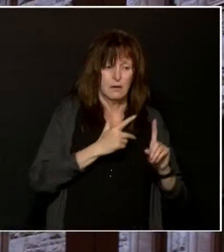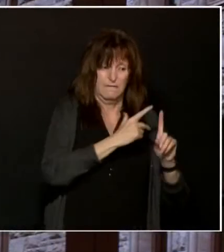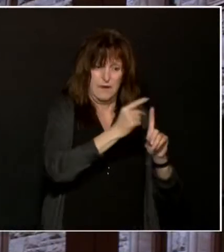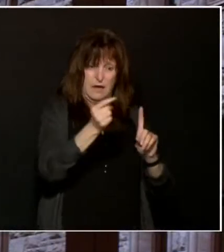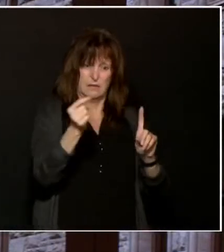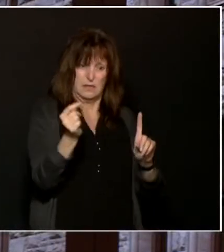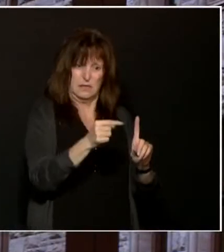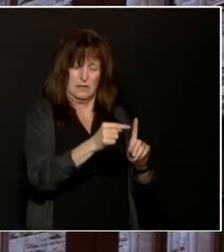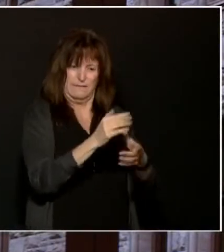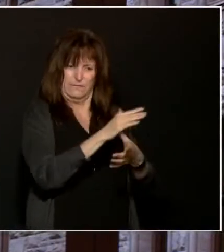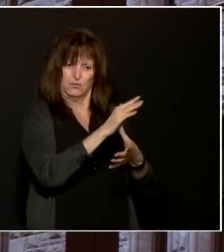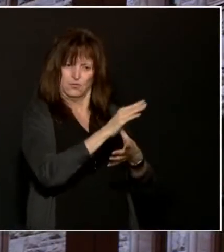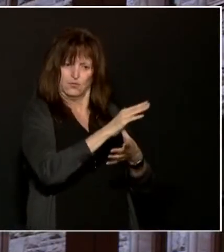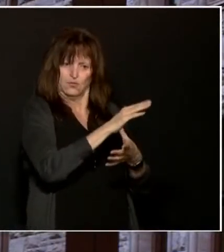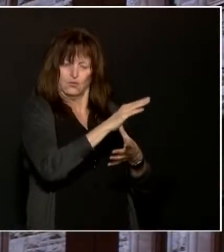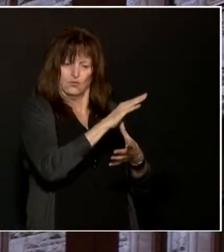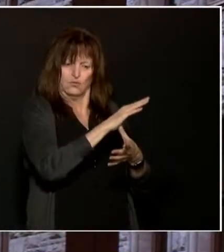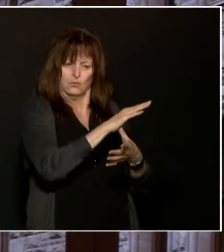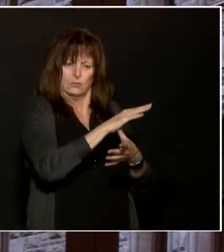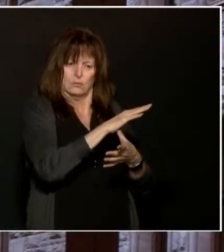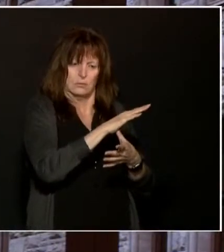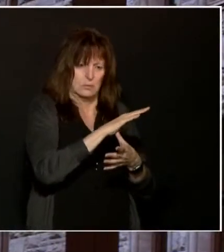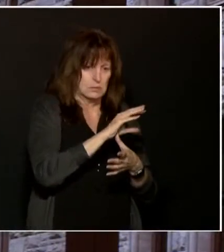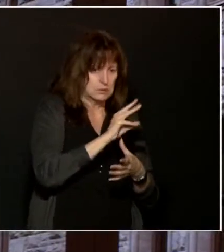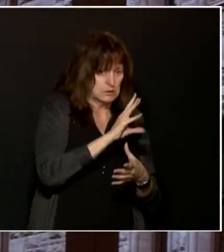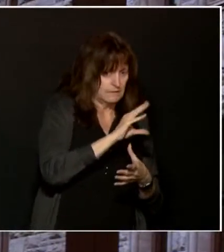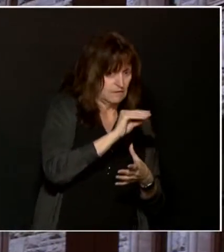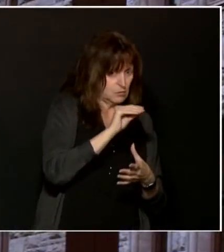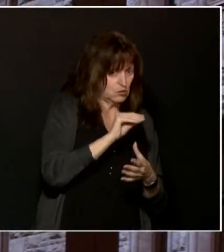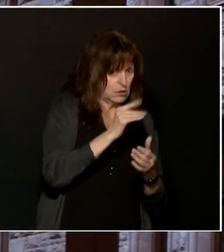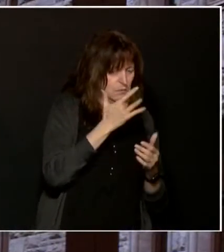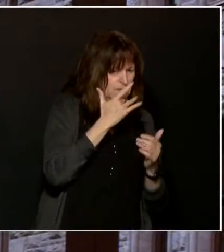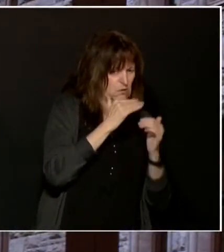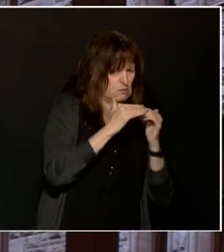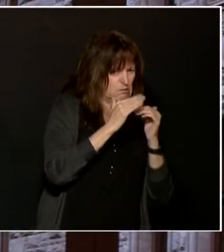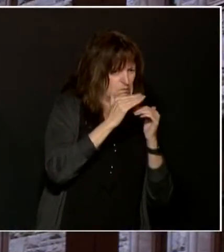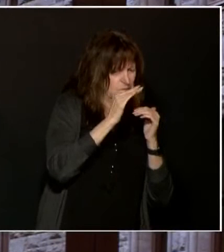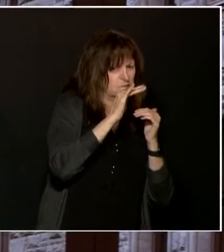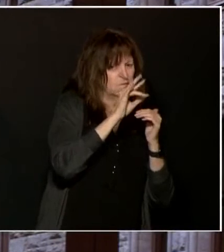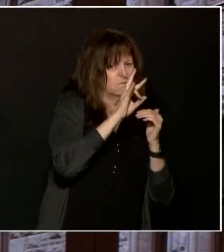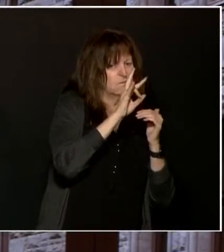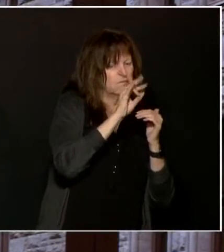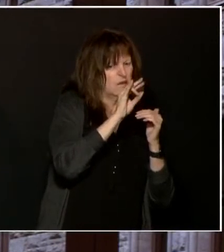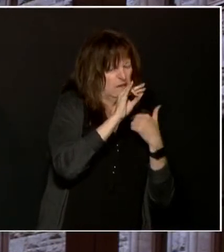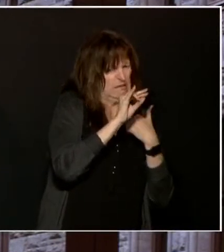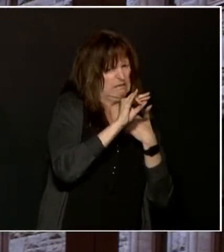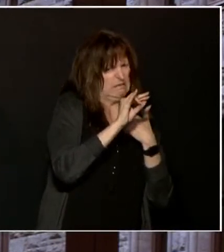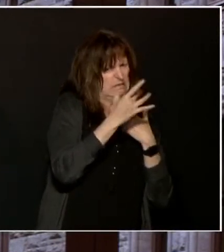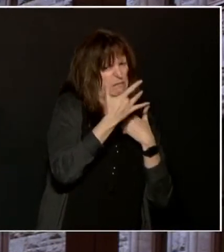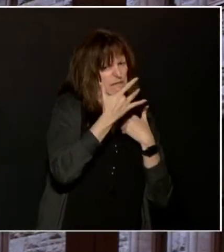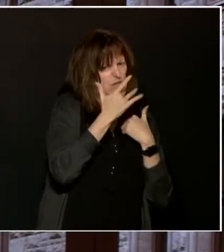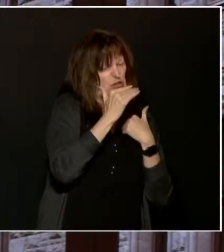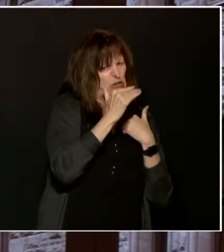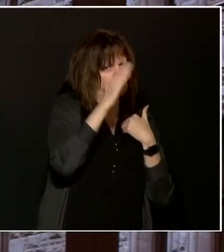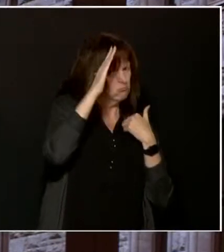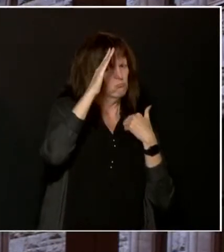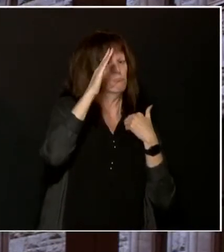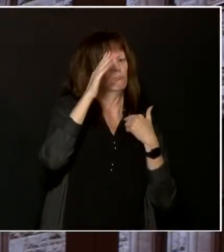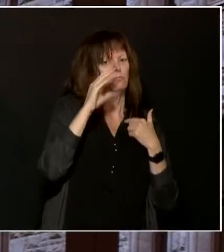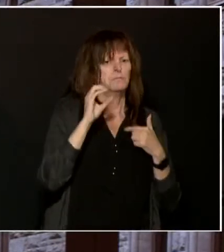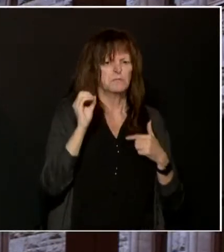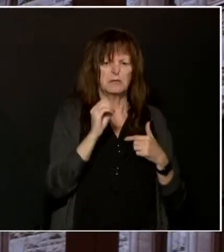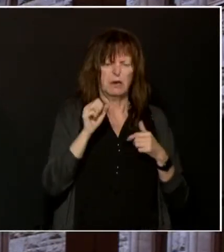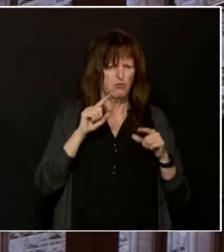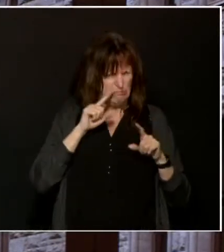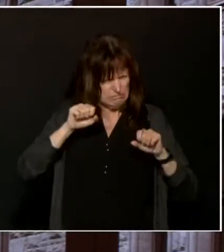dosing, we may be at 65. I'd like to see us above 70%, heading up higher if we could. I think in Ontario we can do that. And then,